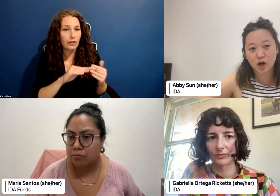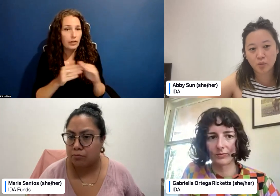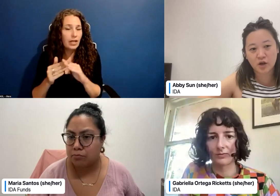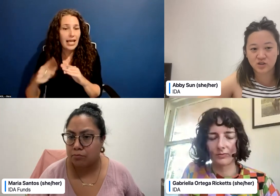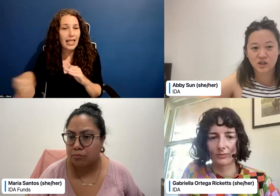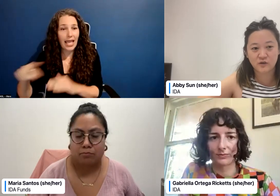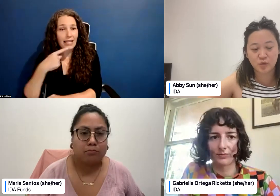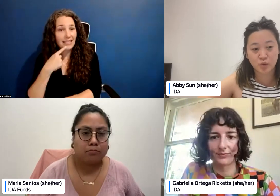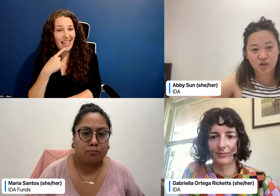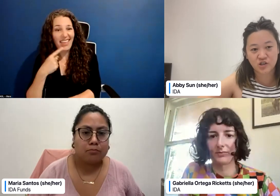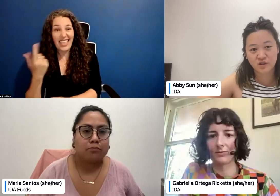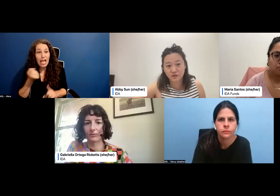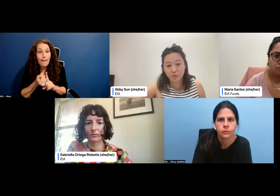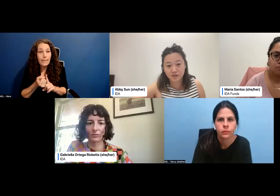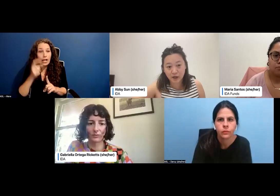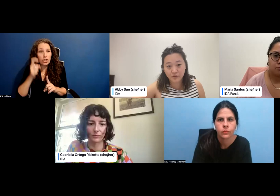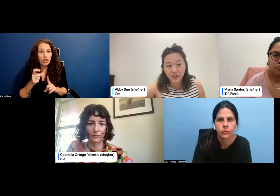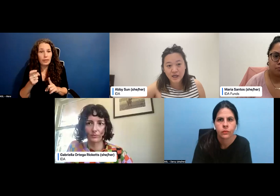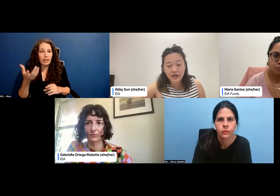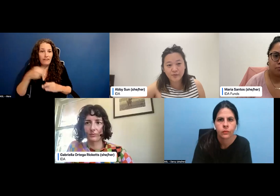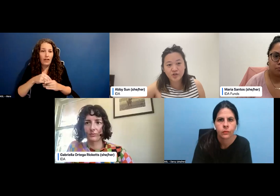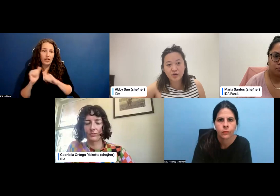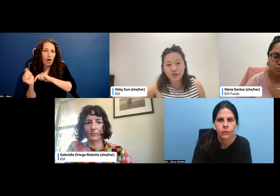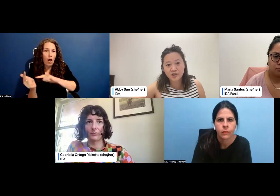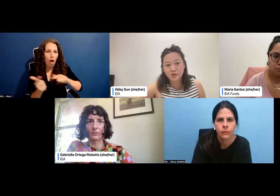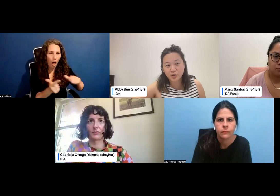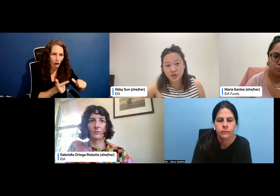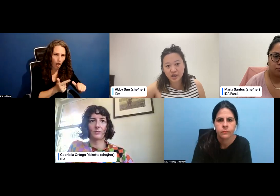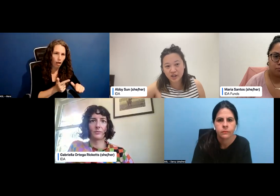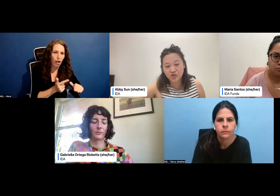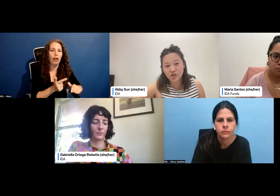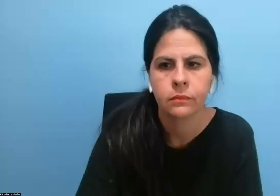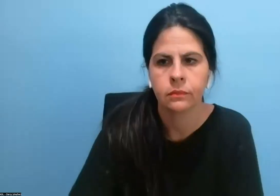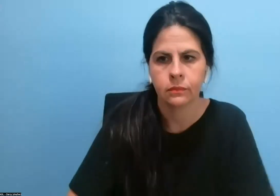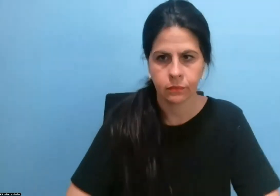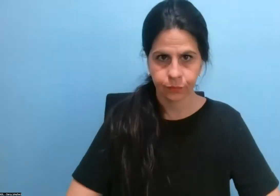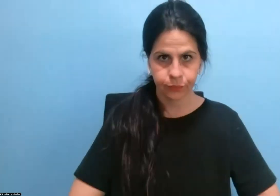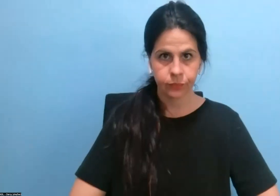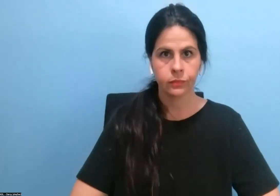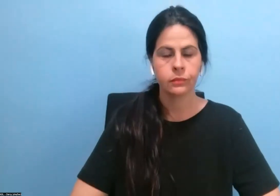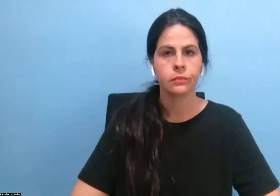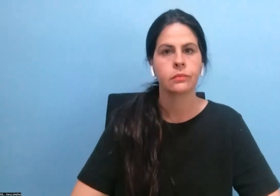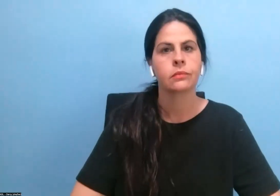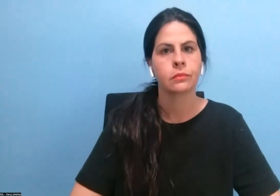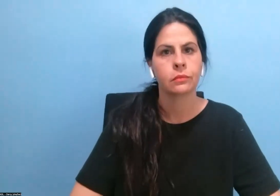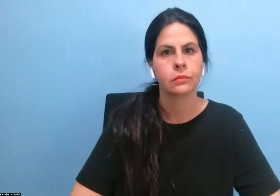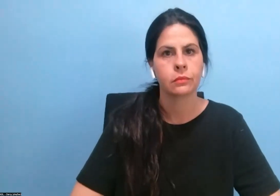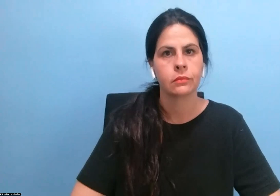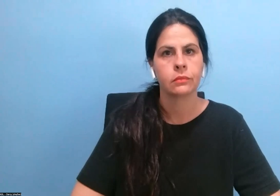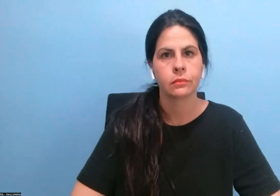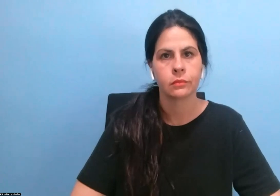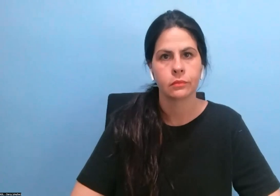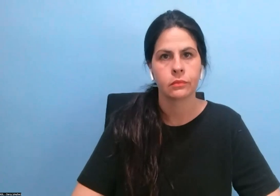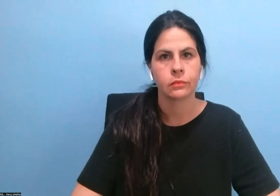of all parts of the production of the film itself. Um, so I'm actually going to put a link in chat right now to, um,